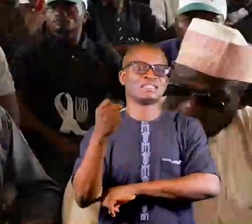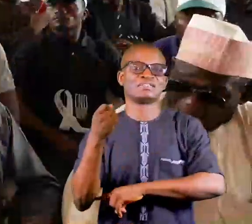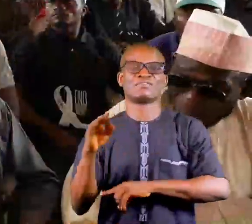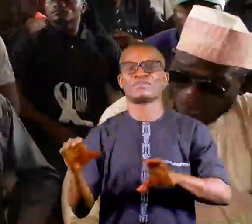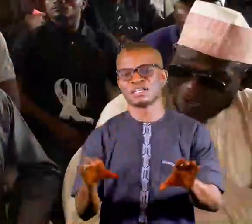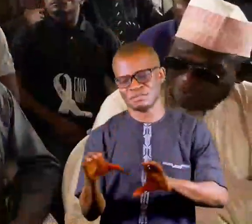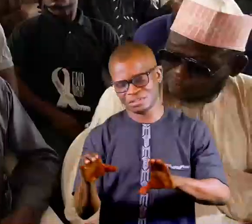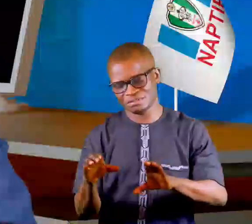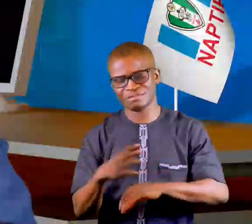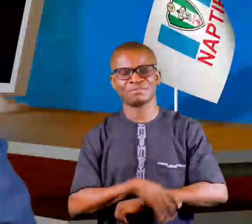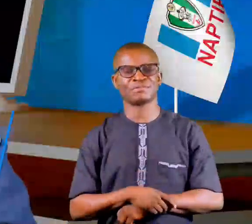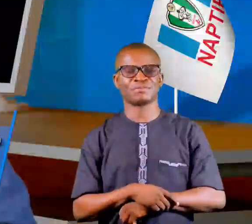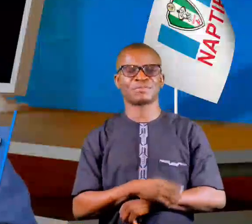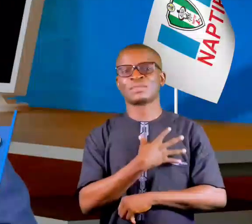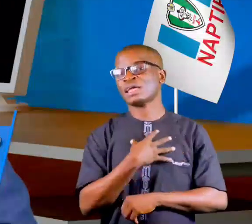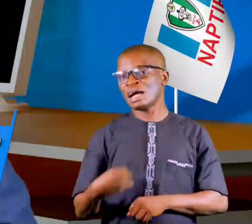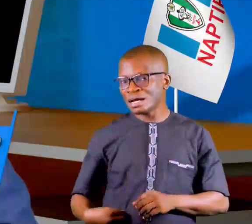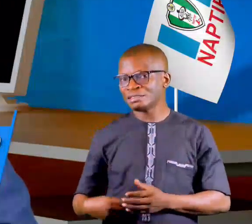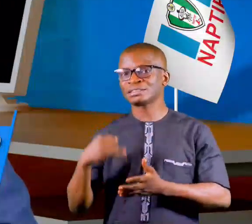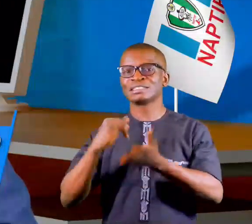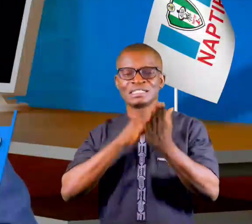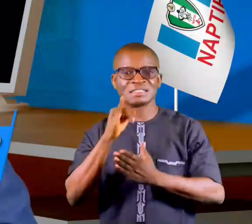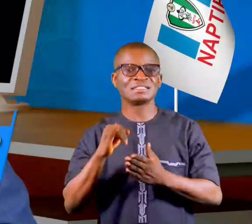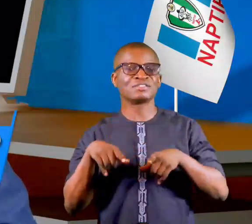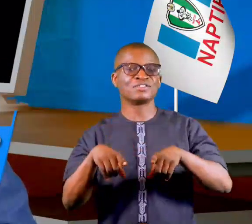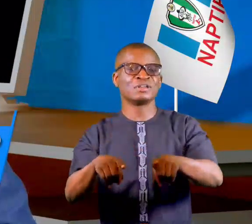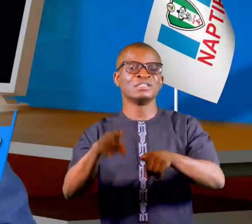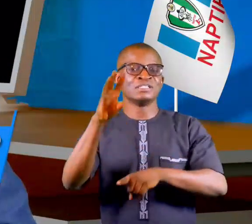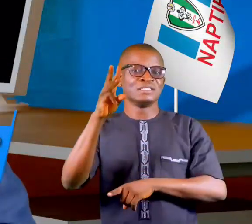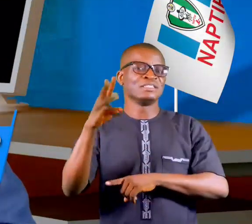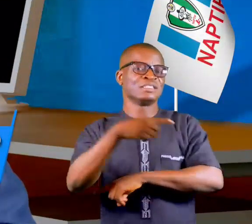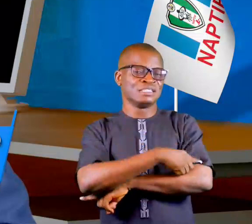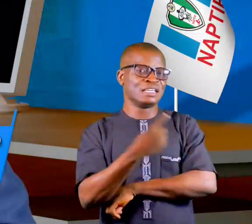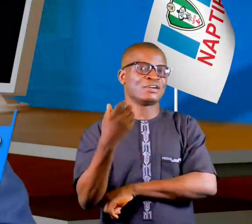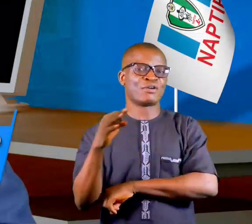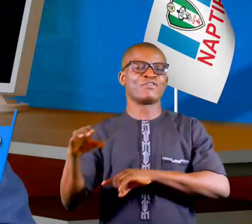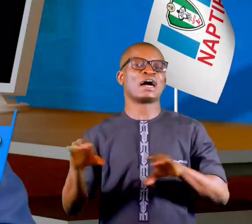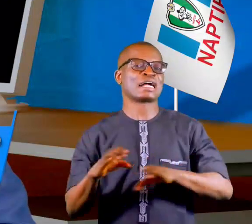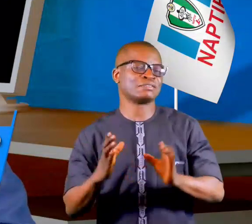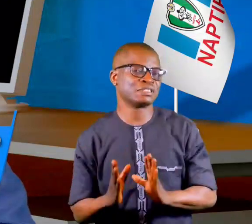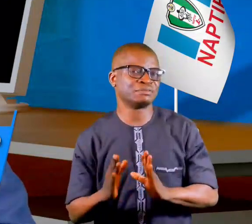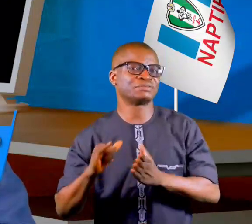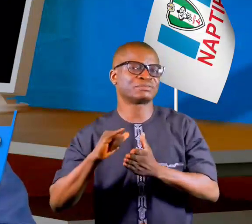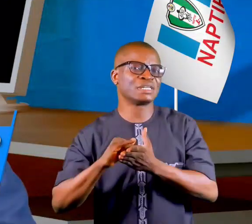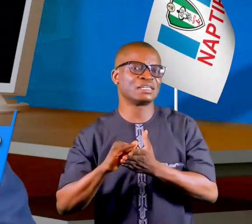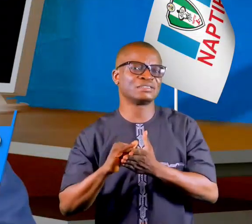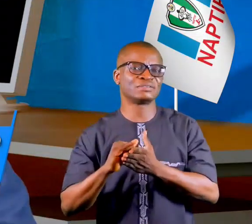activism. And usually, it is during the 16 days activism that